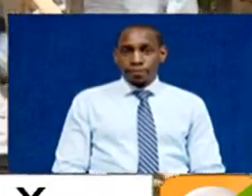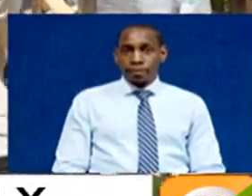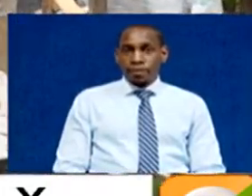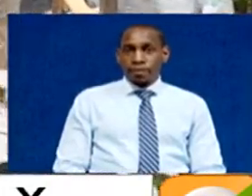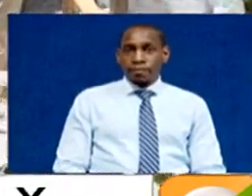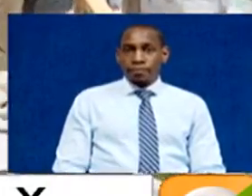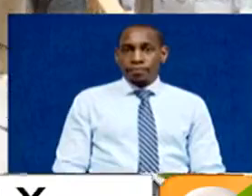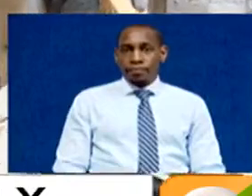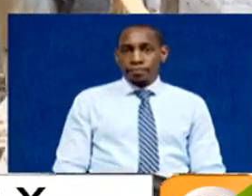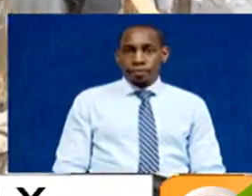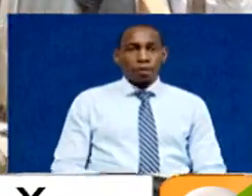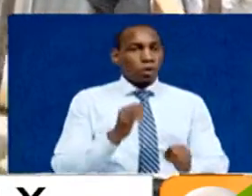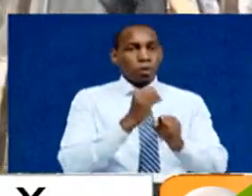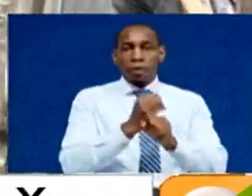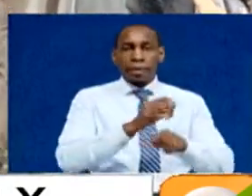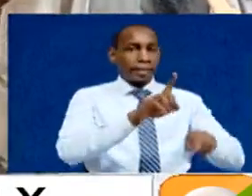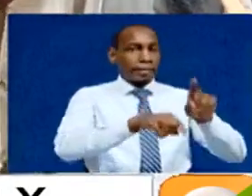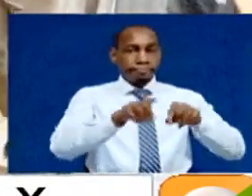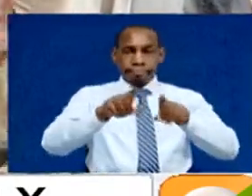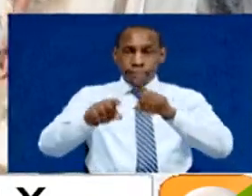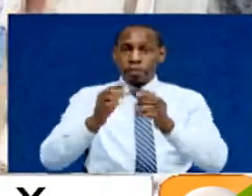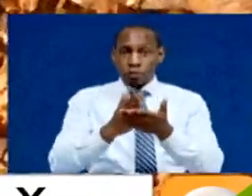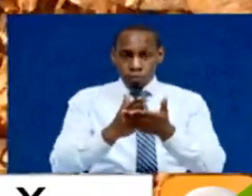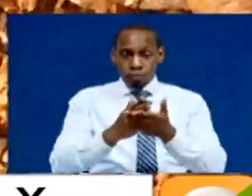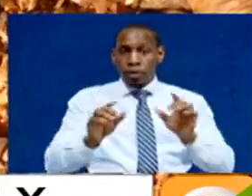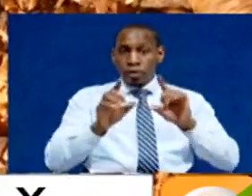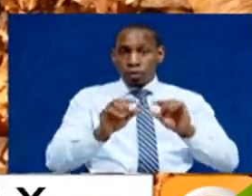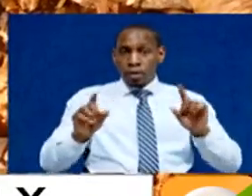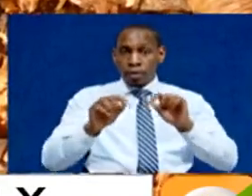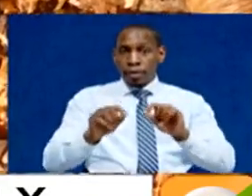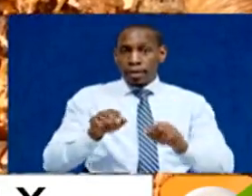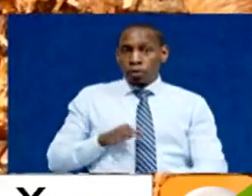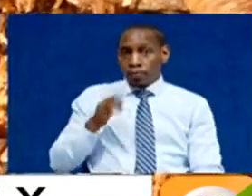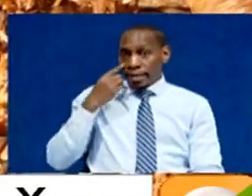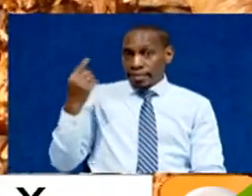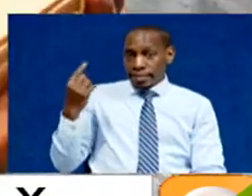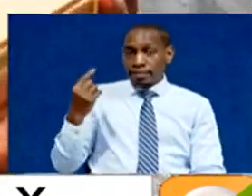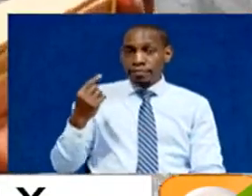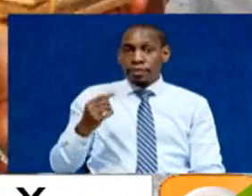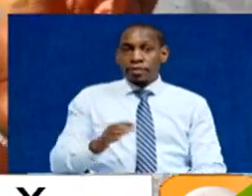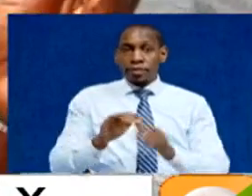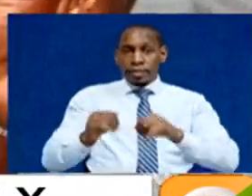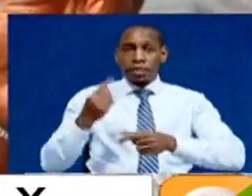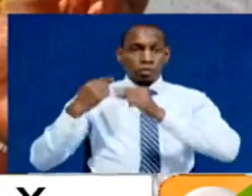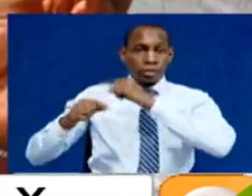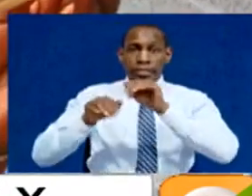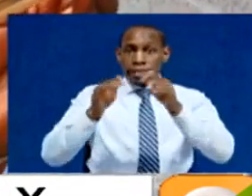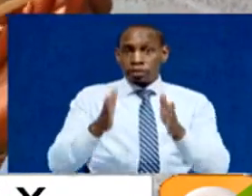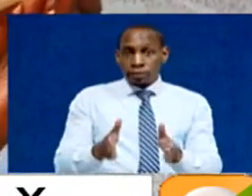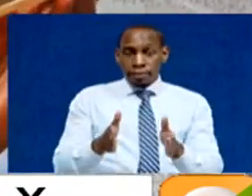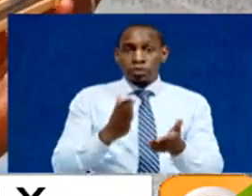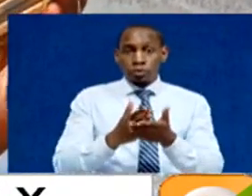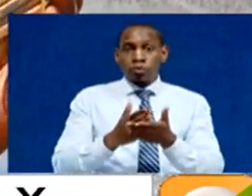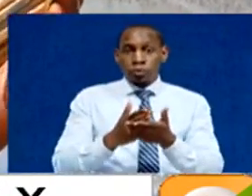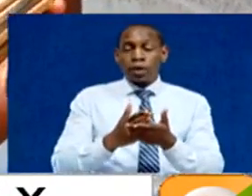One month's meat is another month's poison. It is a saying that Jennifer Muthike, an ambitious new generation farmer,